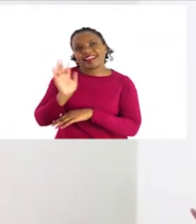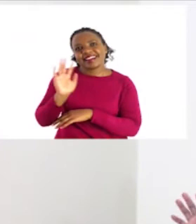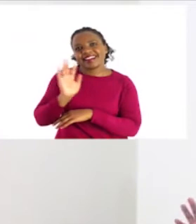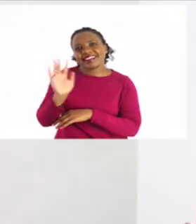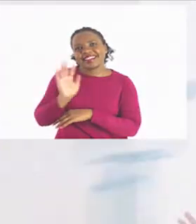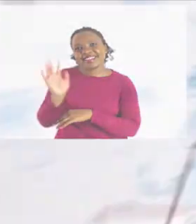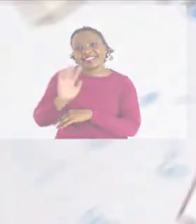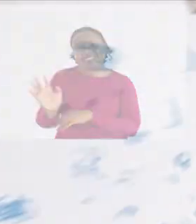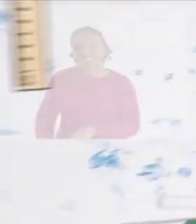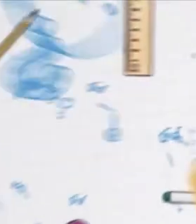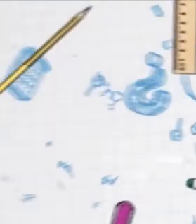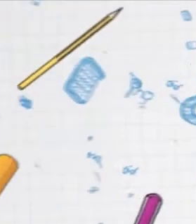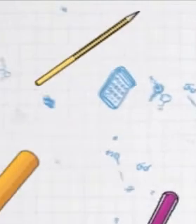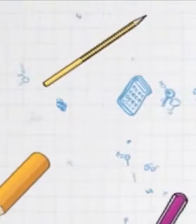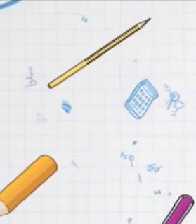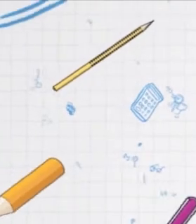Bye-bye.